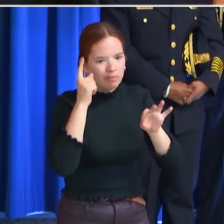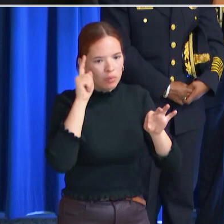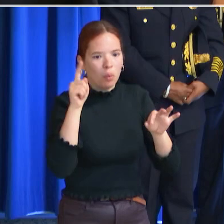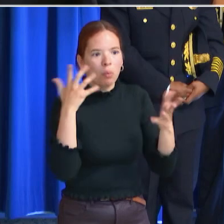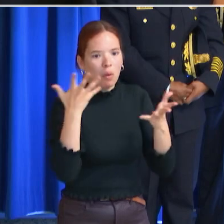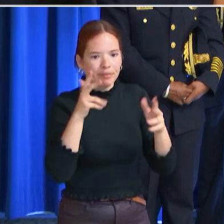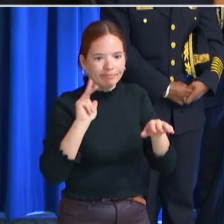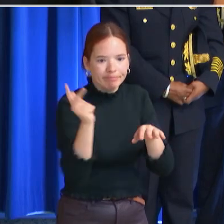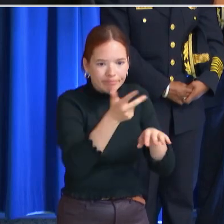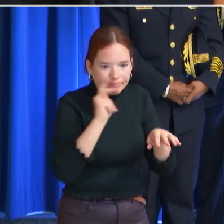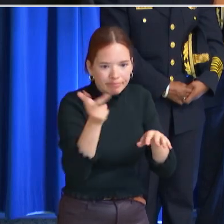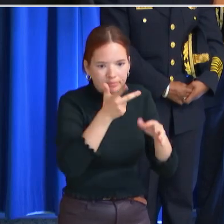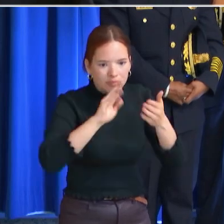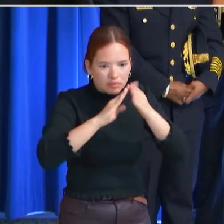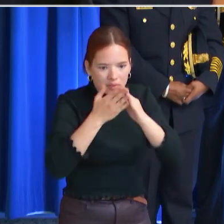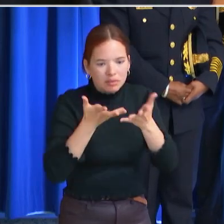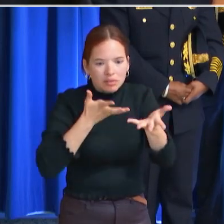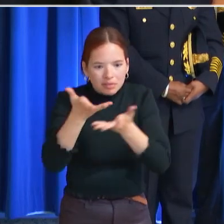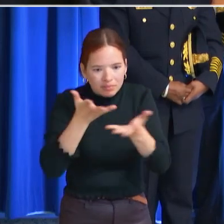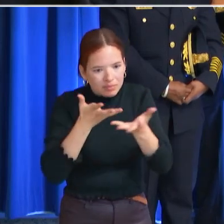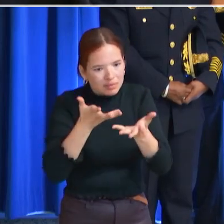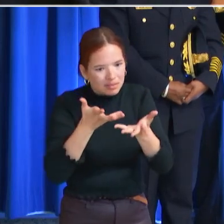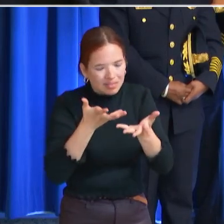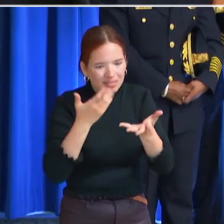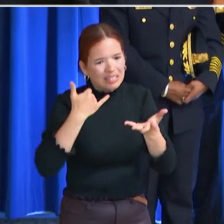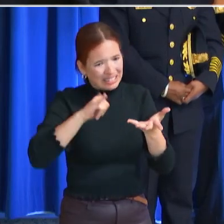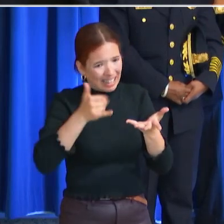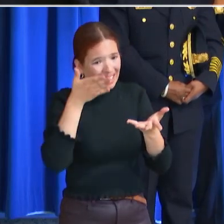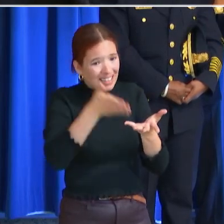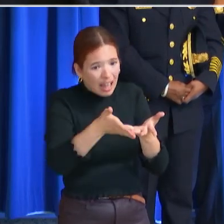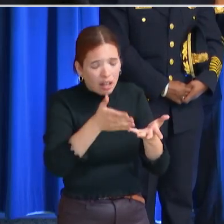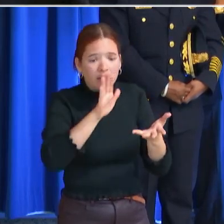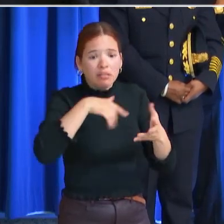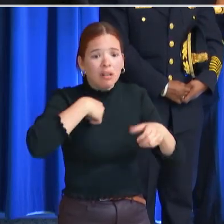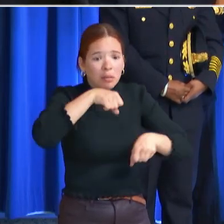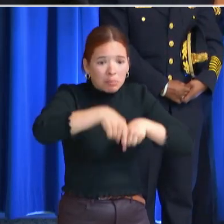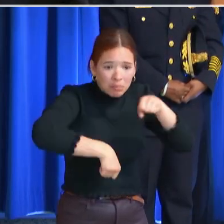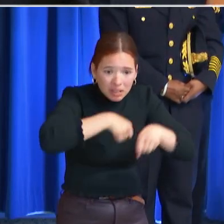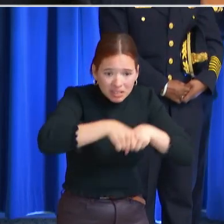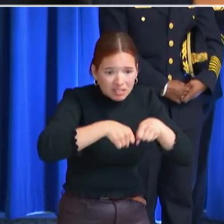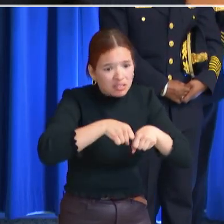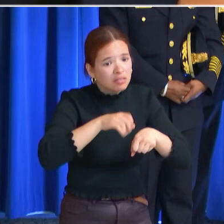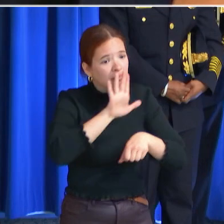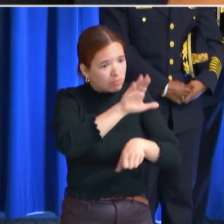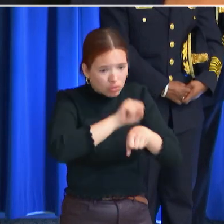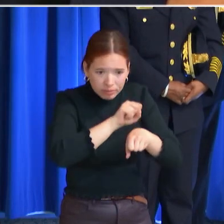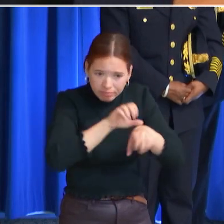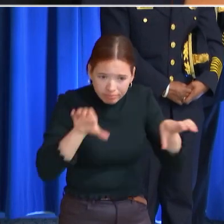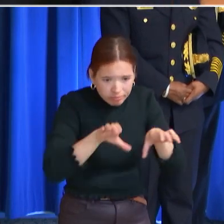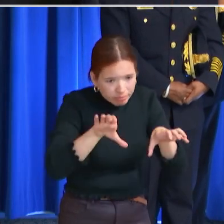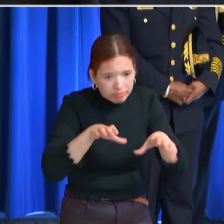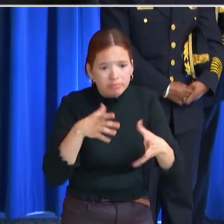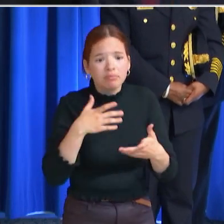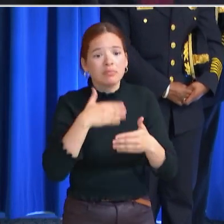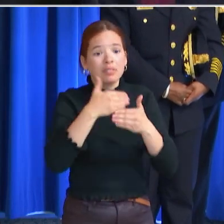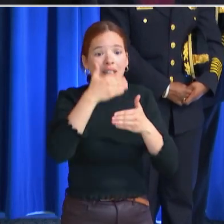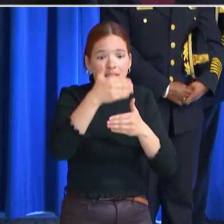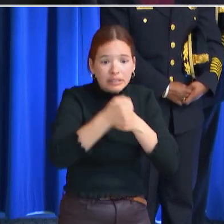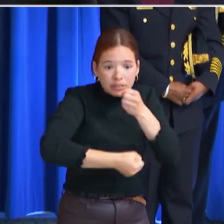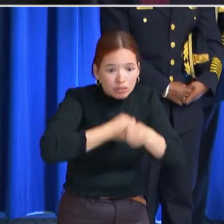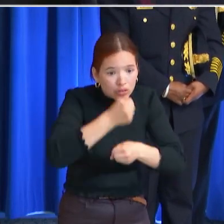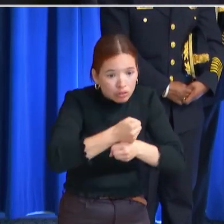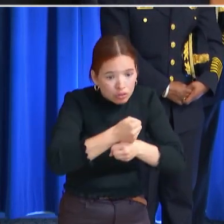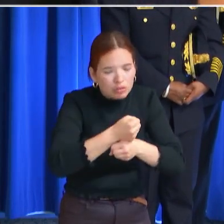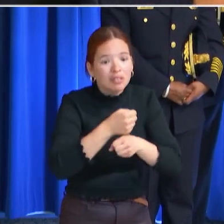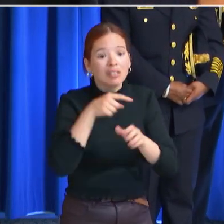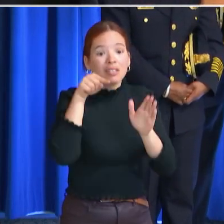heavy. And they're still out there right now, mountain bike officers doing the work that they do. And then the next year we built on that with our homicide reduction partnership